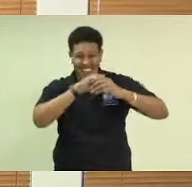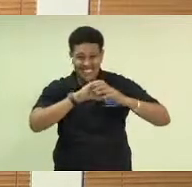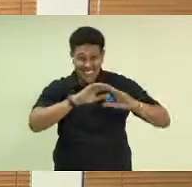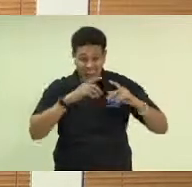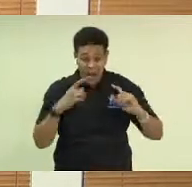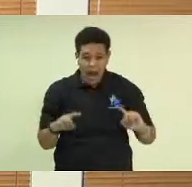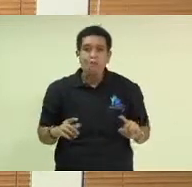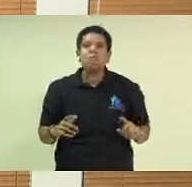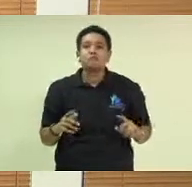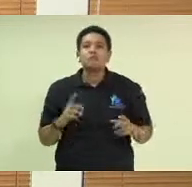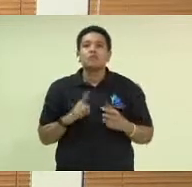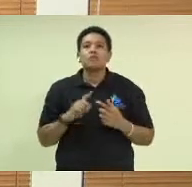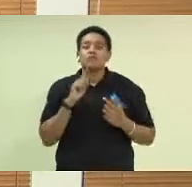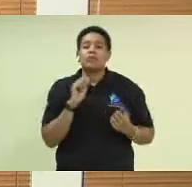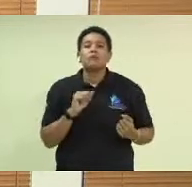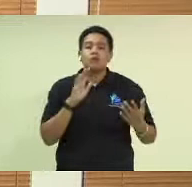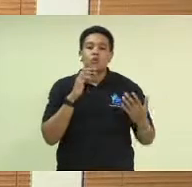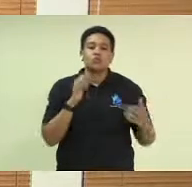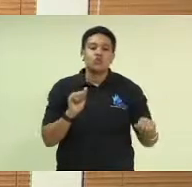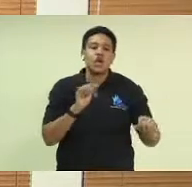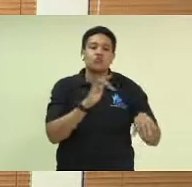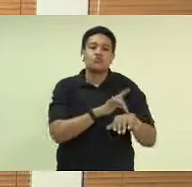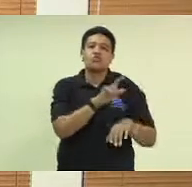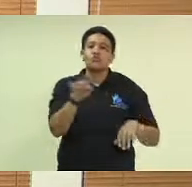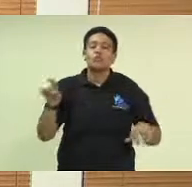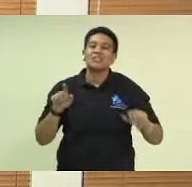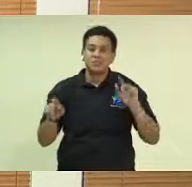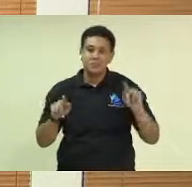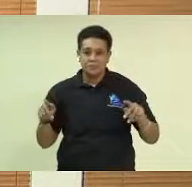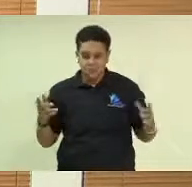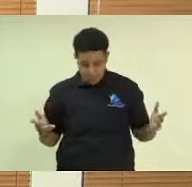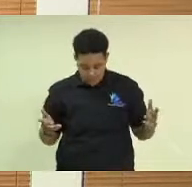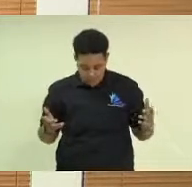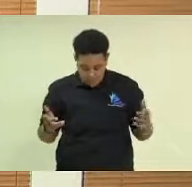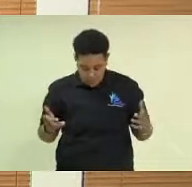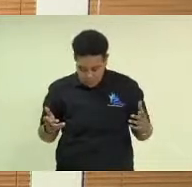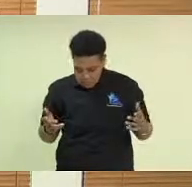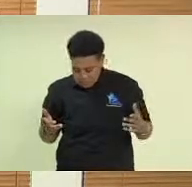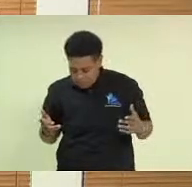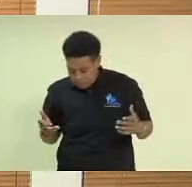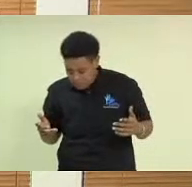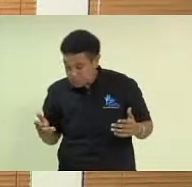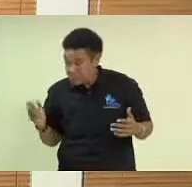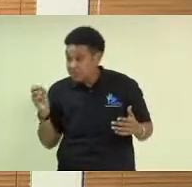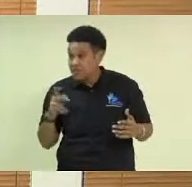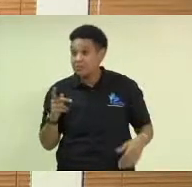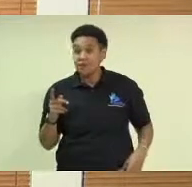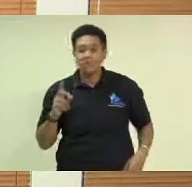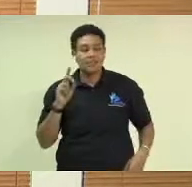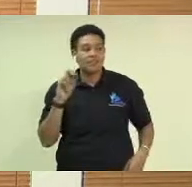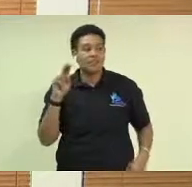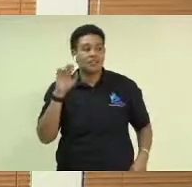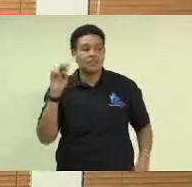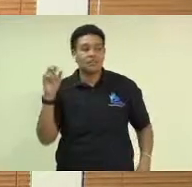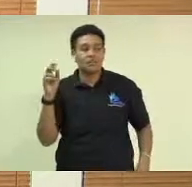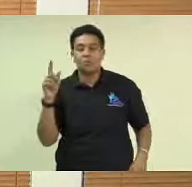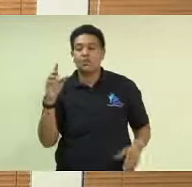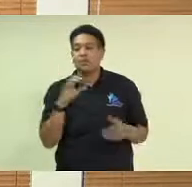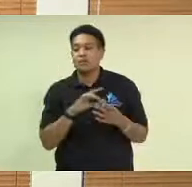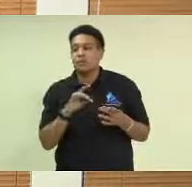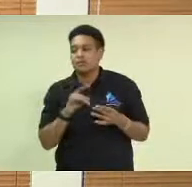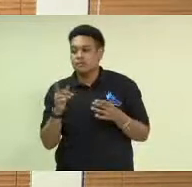and there is an approach to try to reach out to those persons. Is she back on? Dr. Ennis, you want to Yes. just quickly...